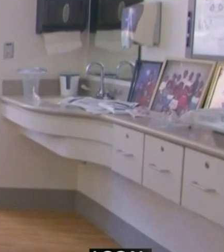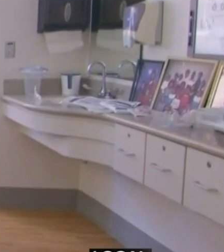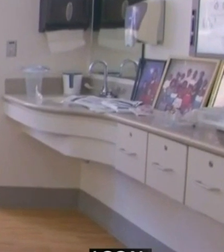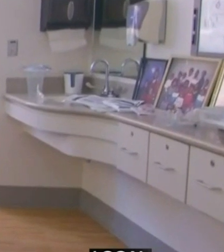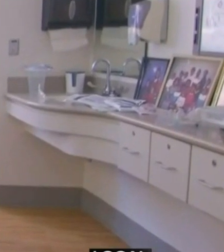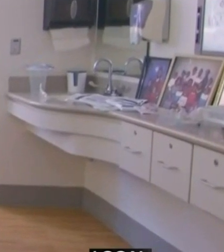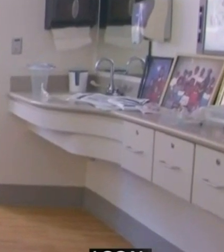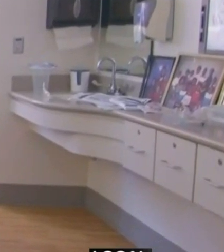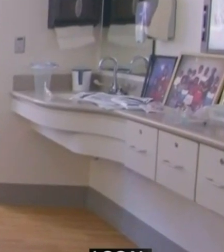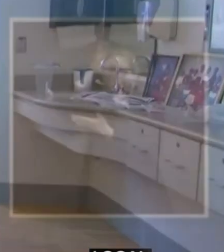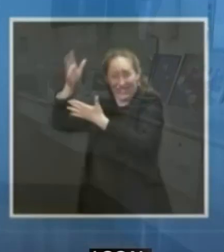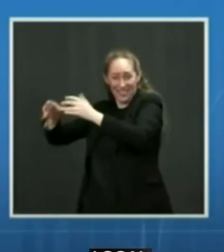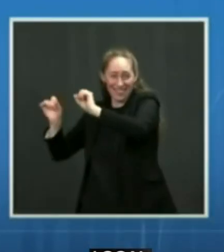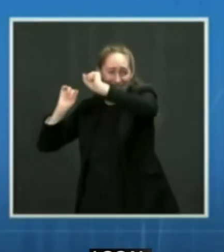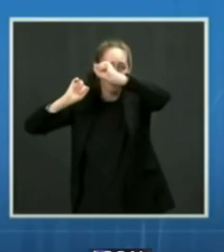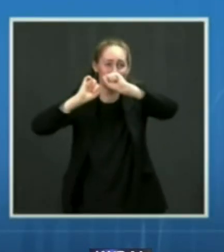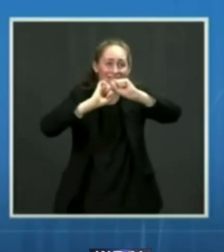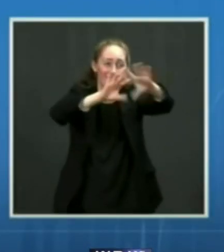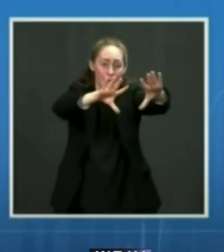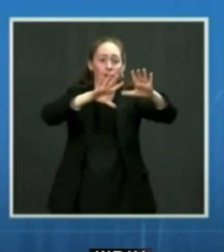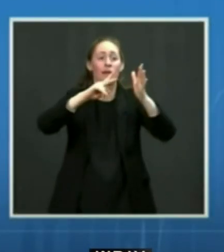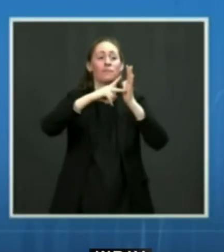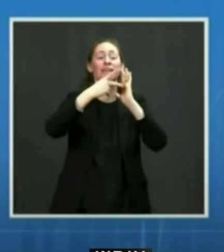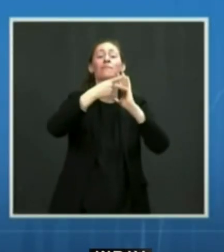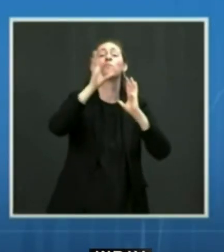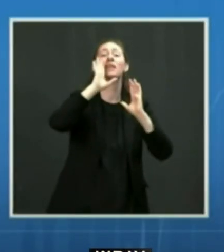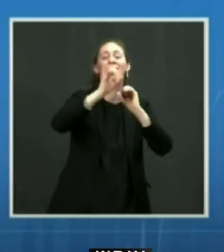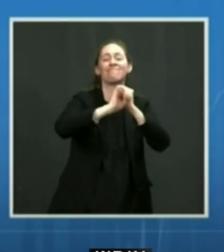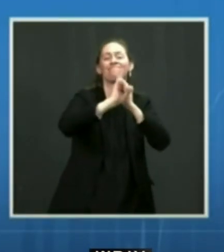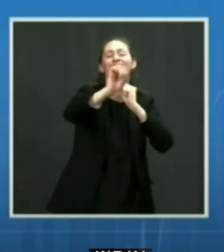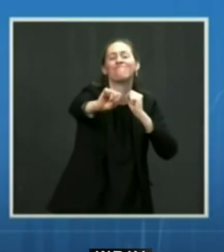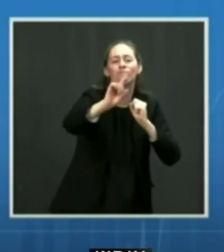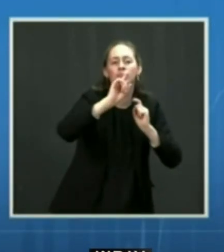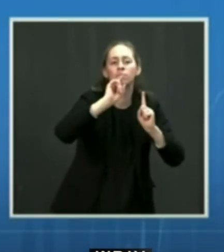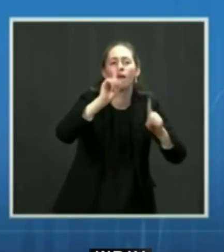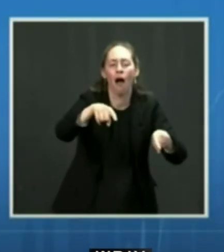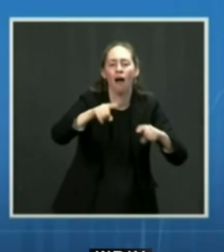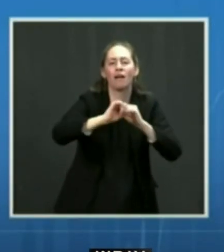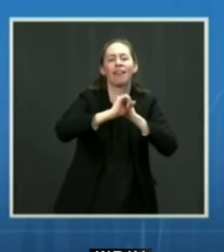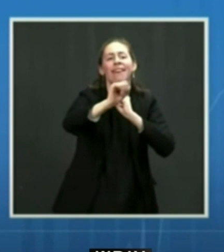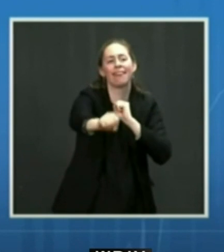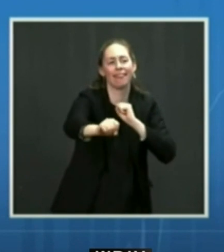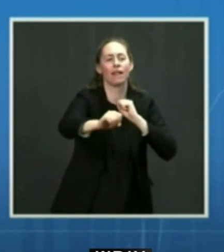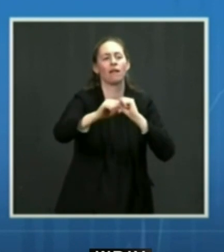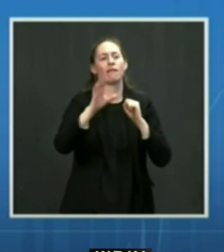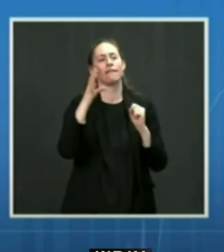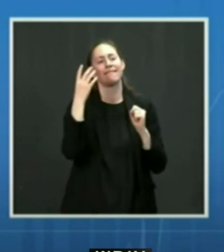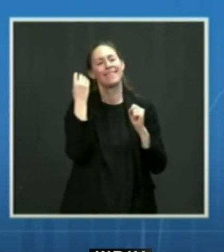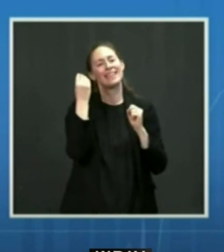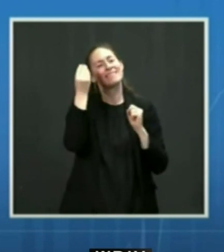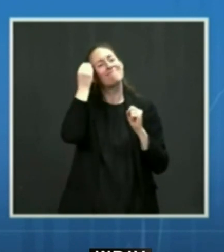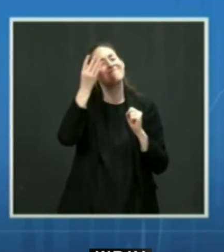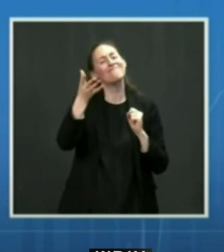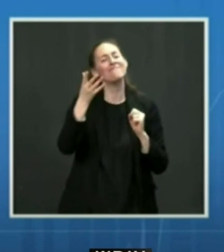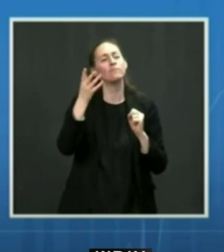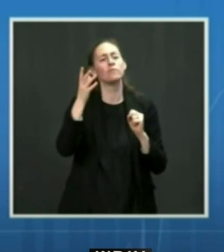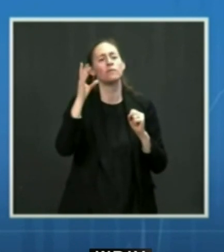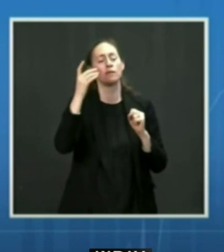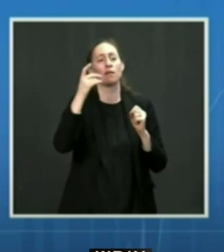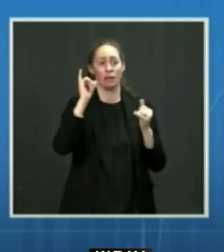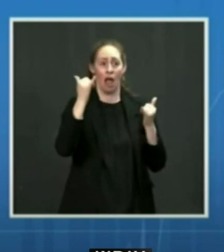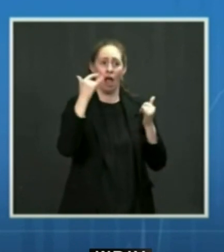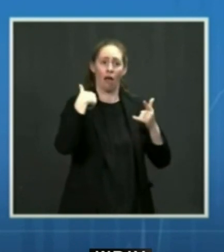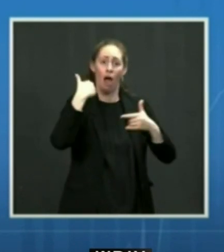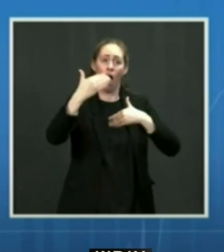more immediate action. The answer to that is to really close things down, to go back to our basics, to go back to where we were